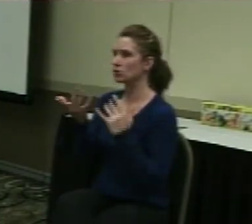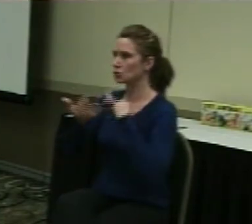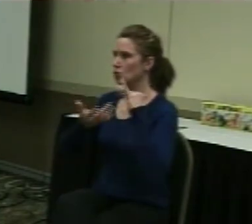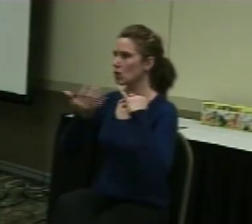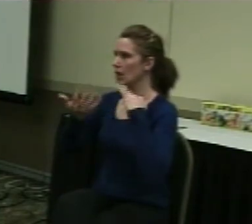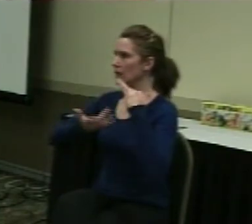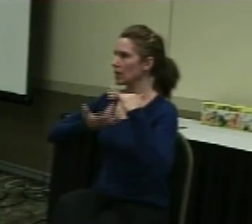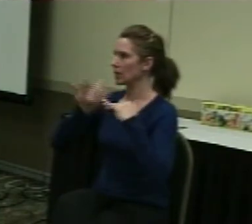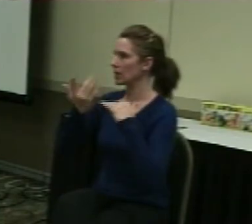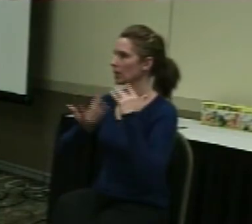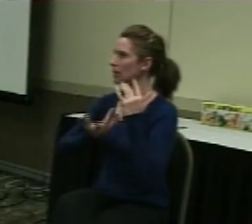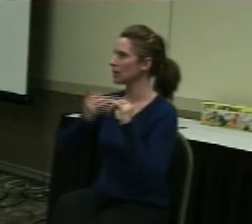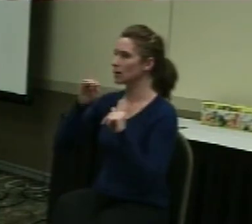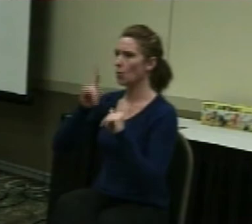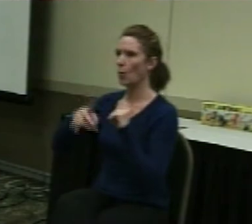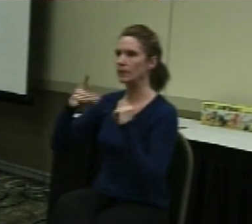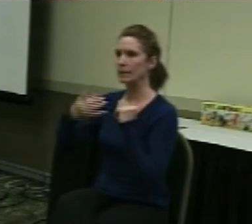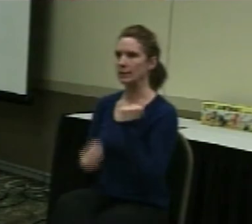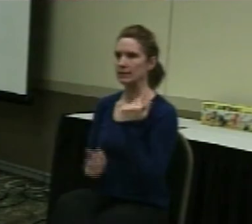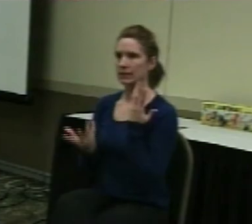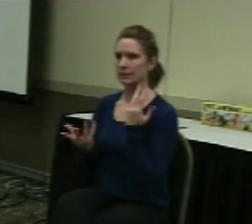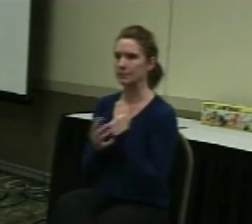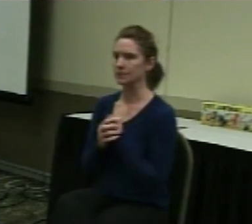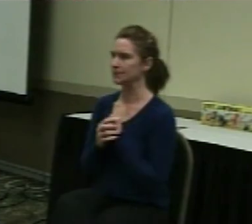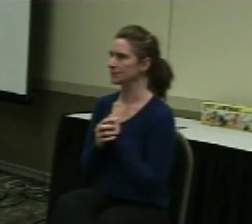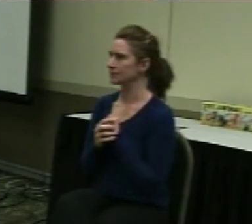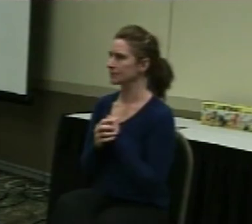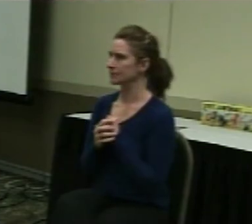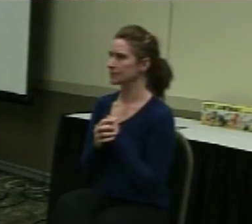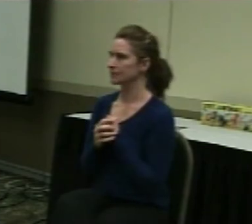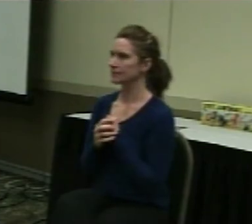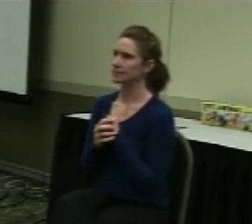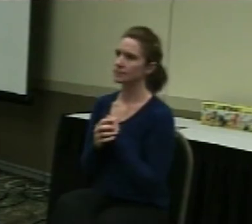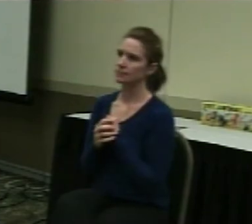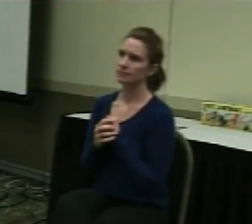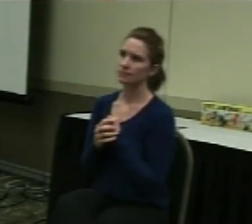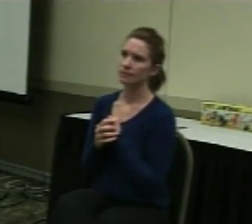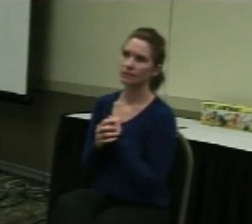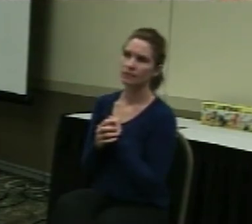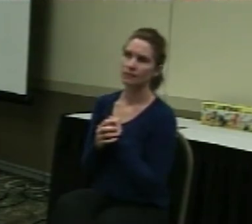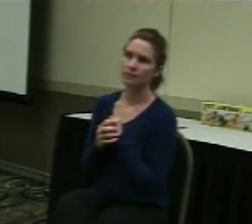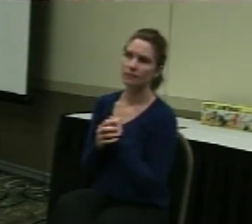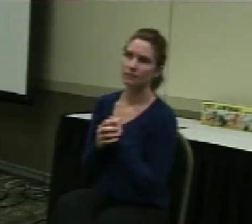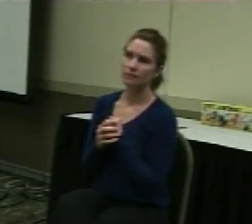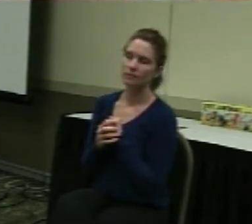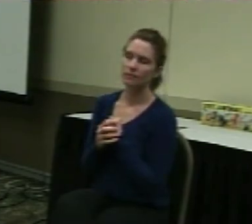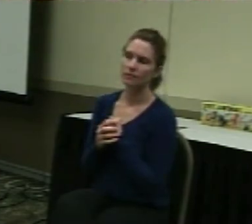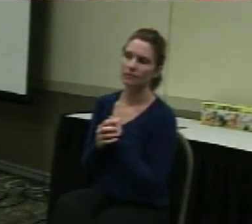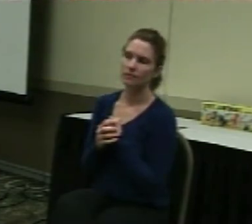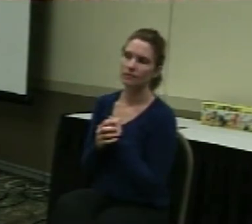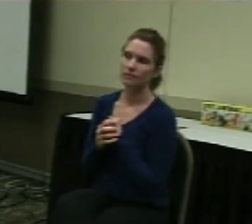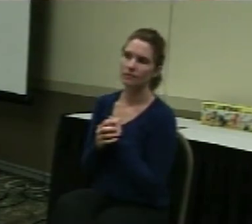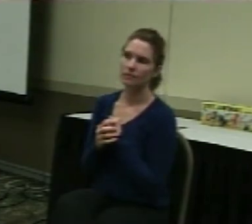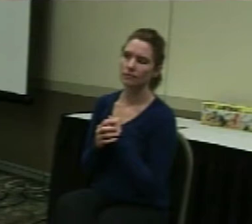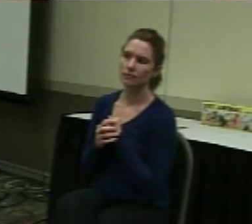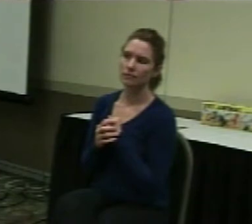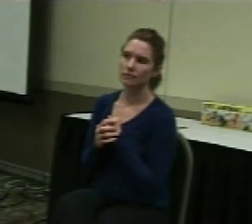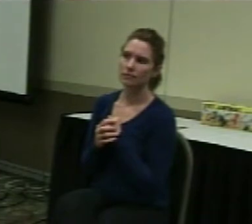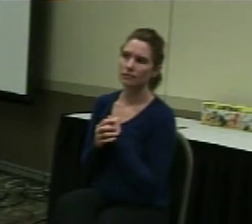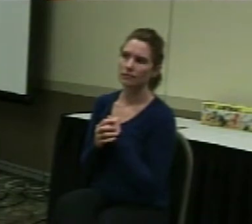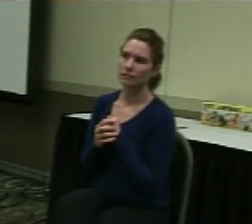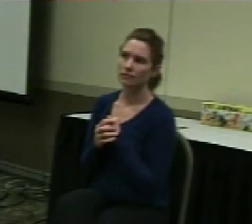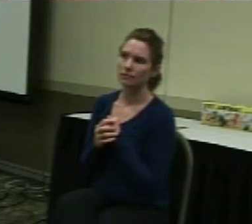Socially, what's missing? Aspects of the social environment. Yes? Emotions towards